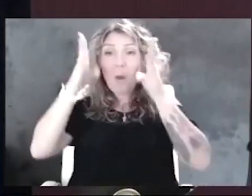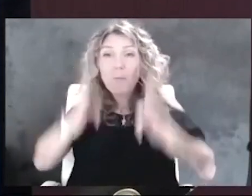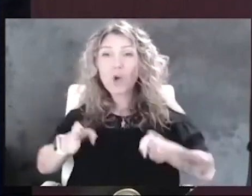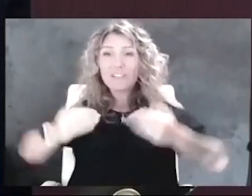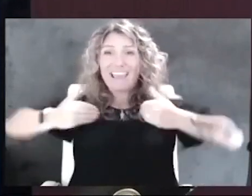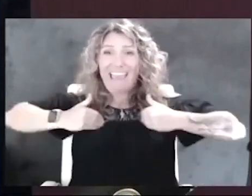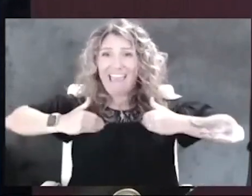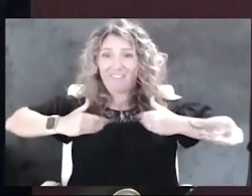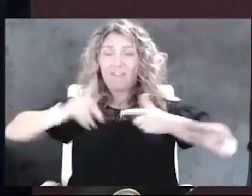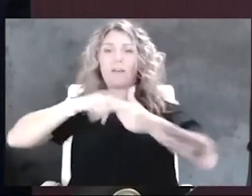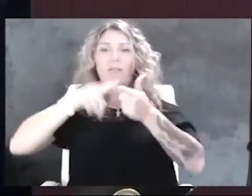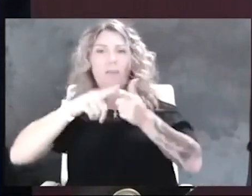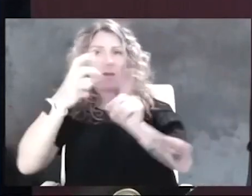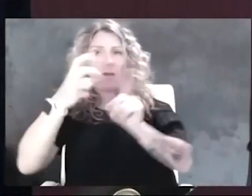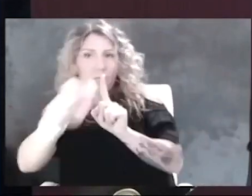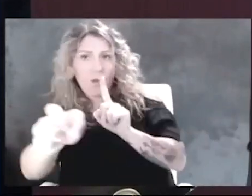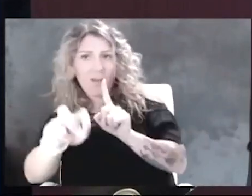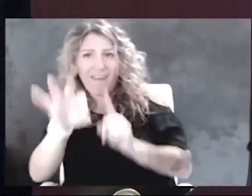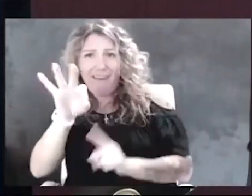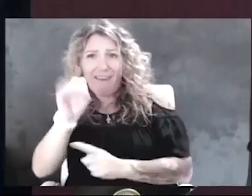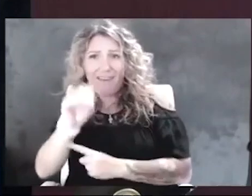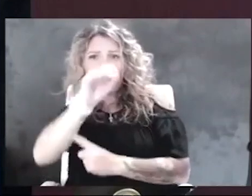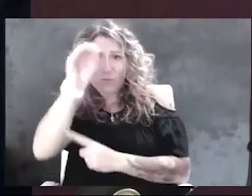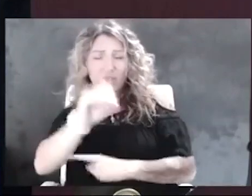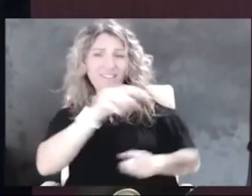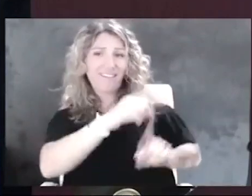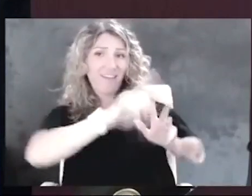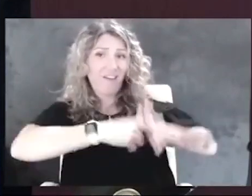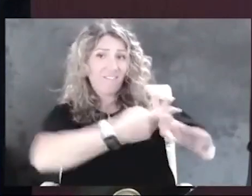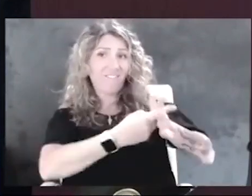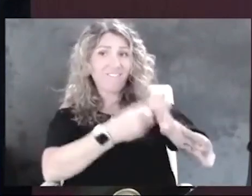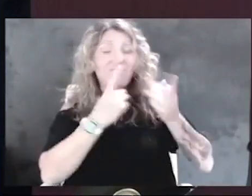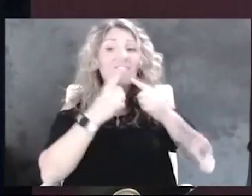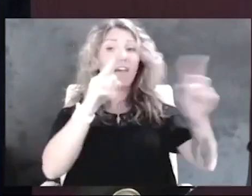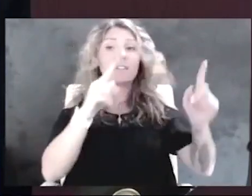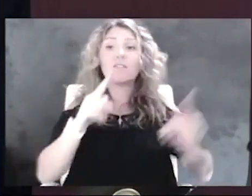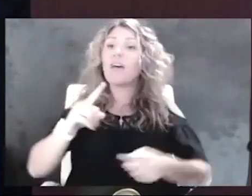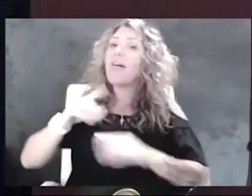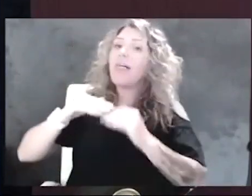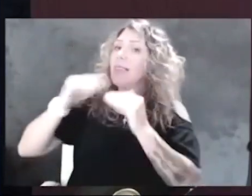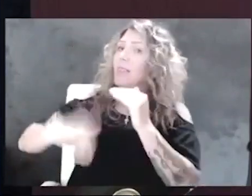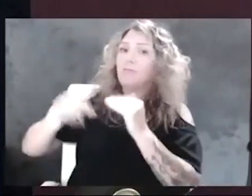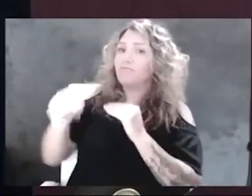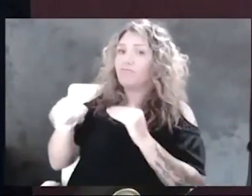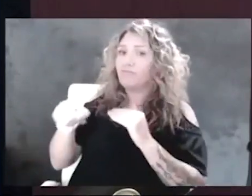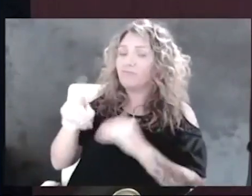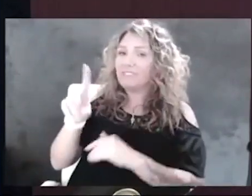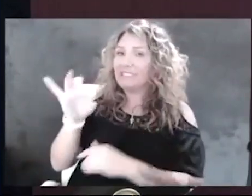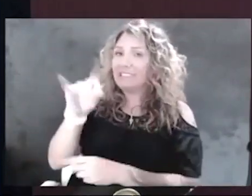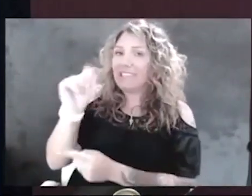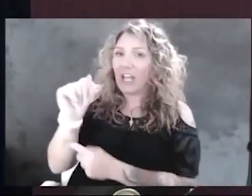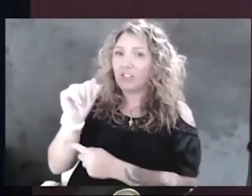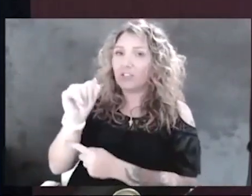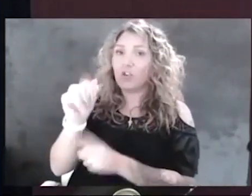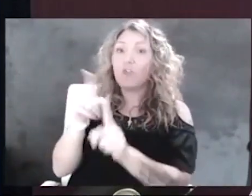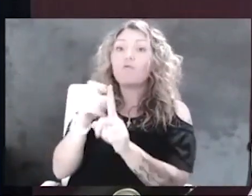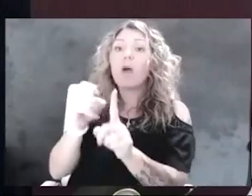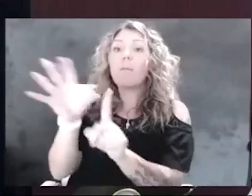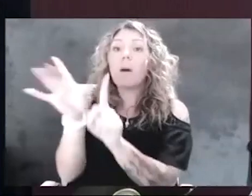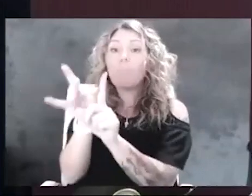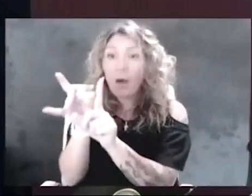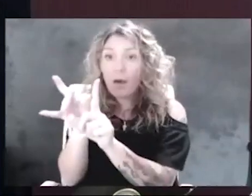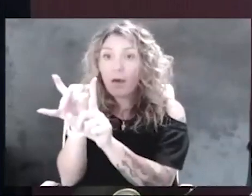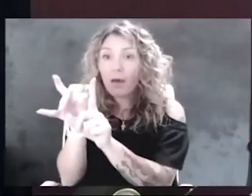80% effective against the original variant. They're less effective against the Delta variant for you getting the disease. Masks